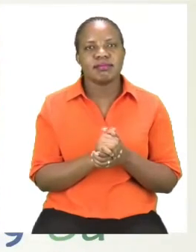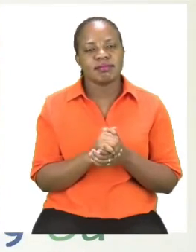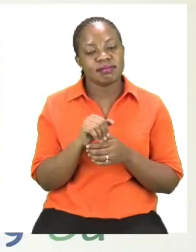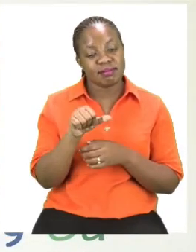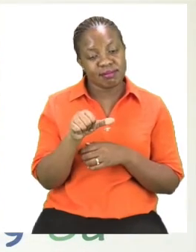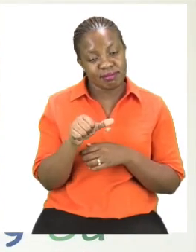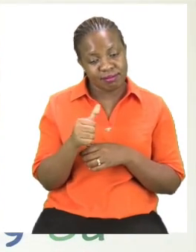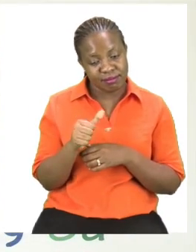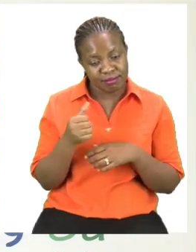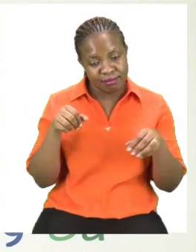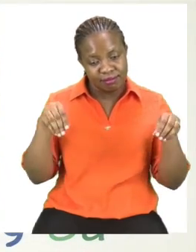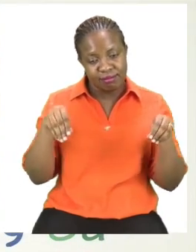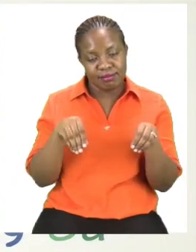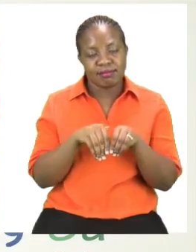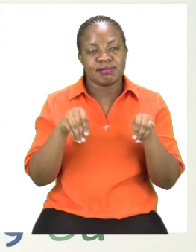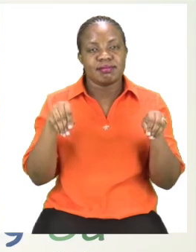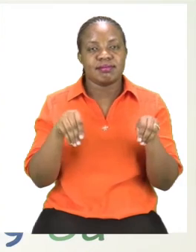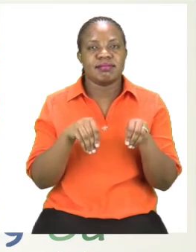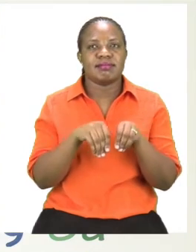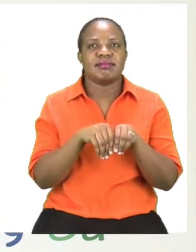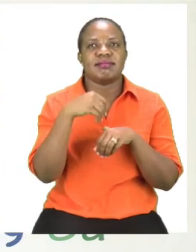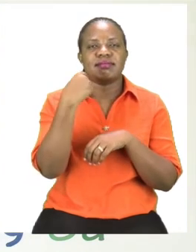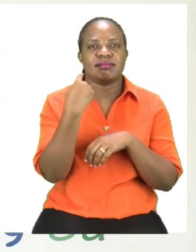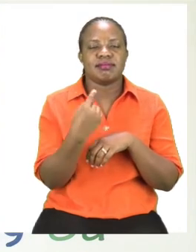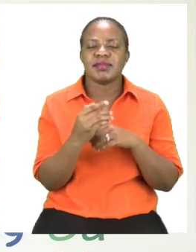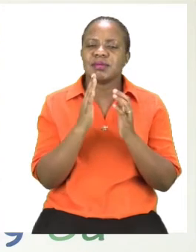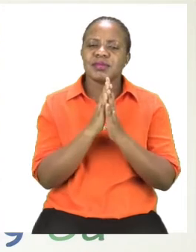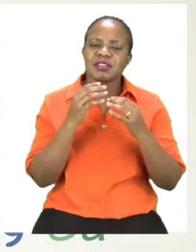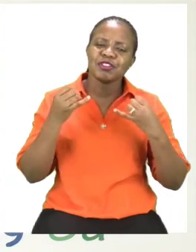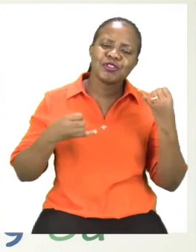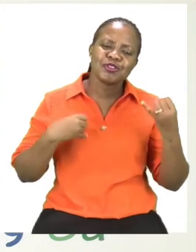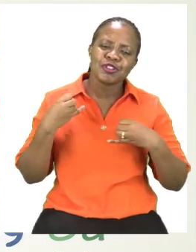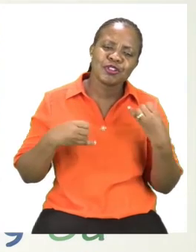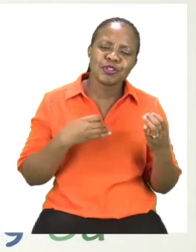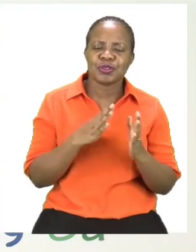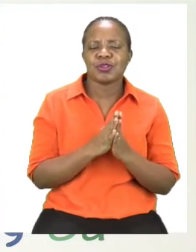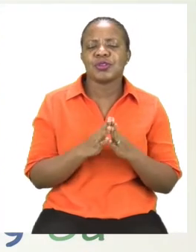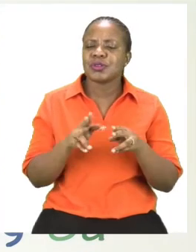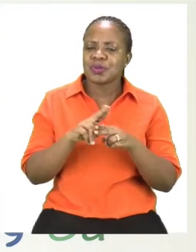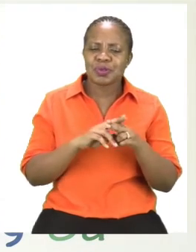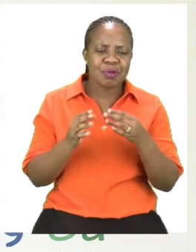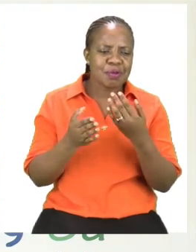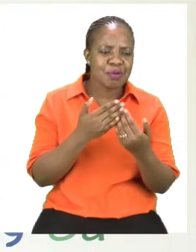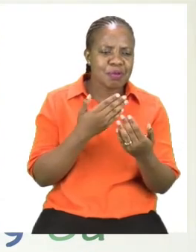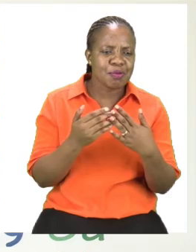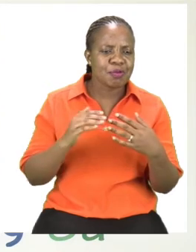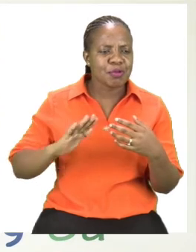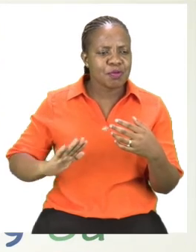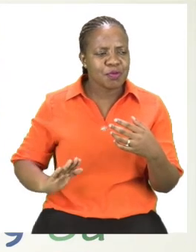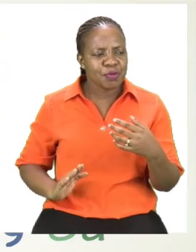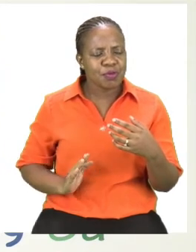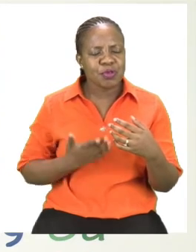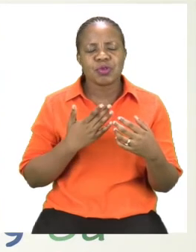do by yourselves and make this fun for yourself. You can use counters, you can use your paper,